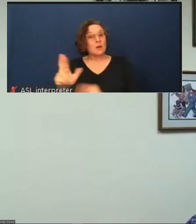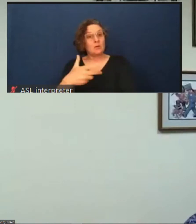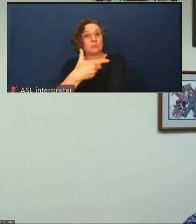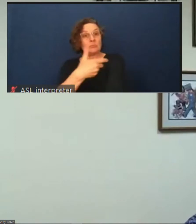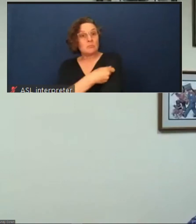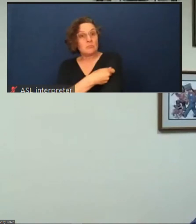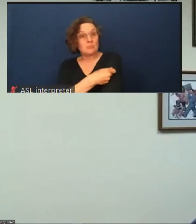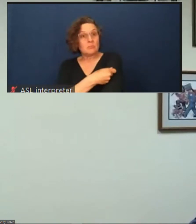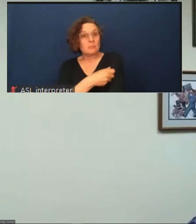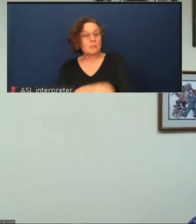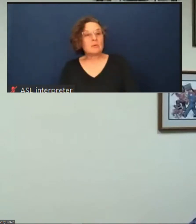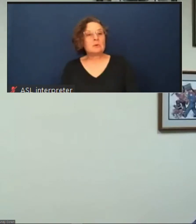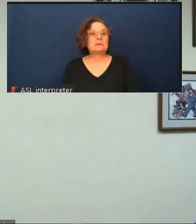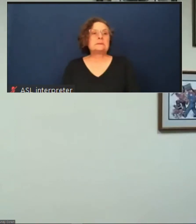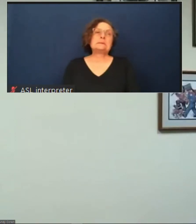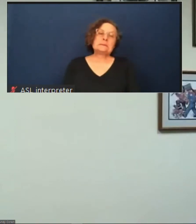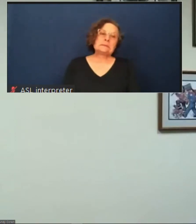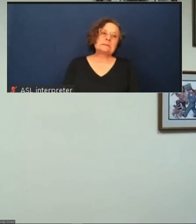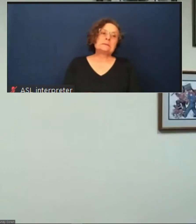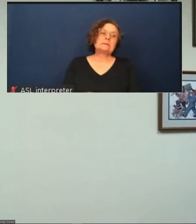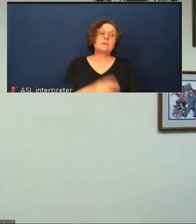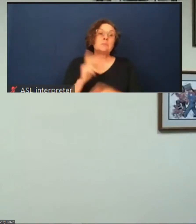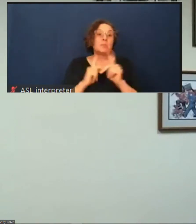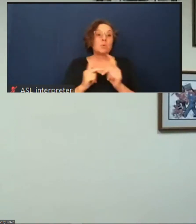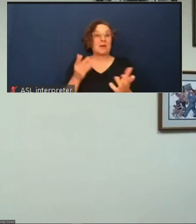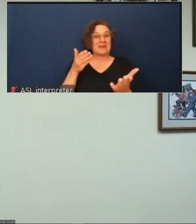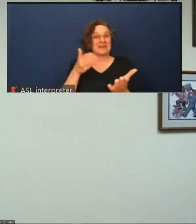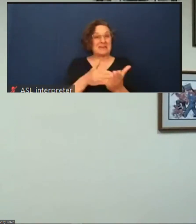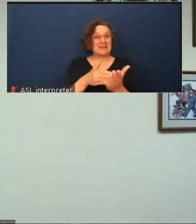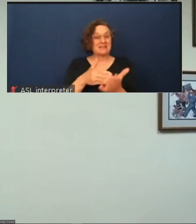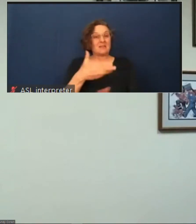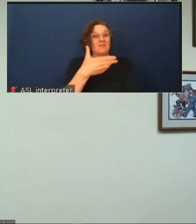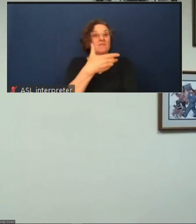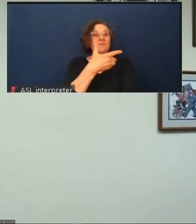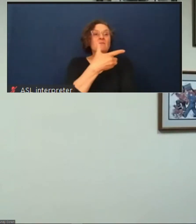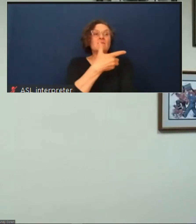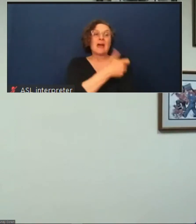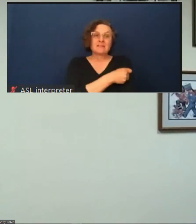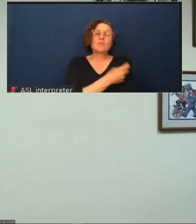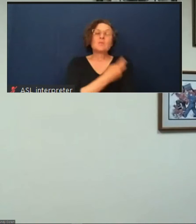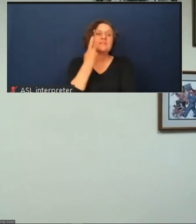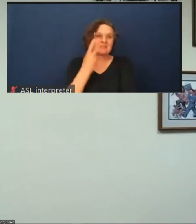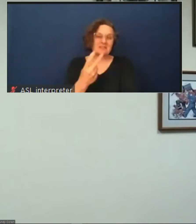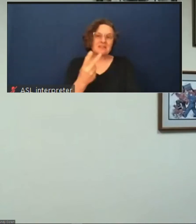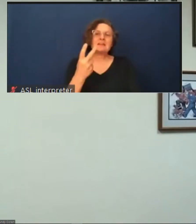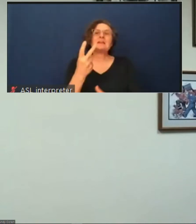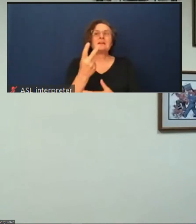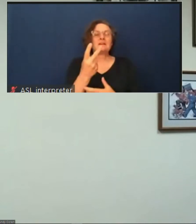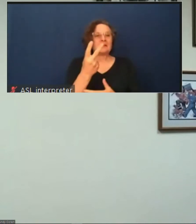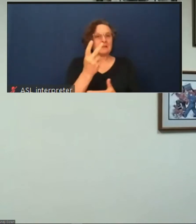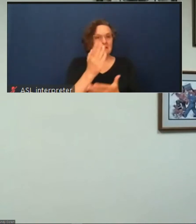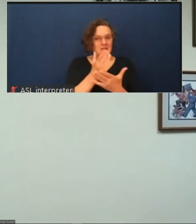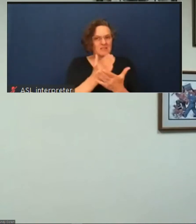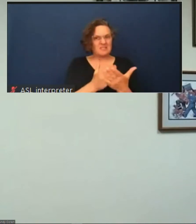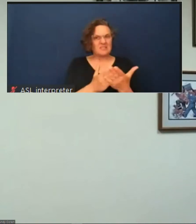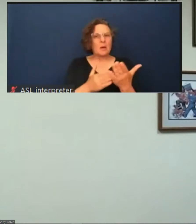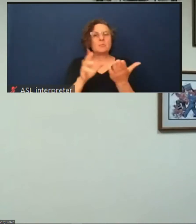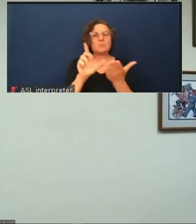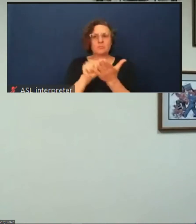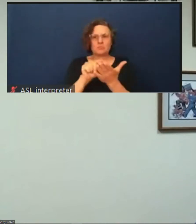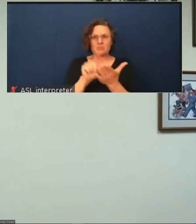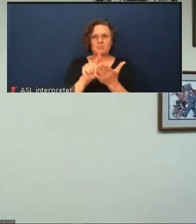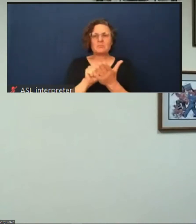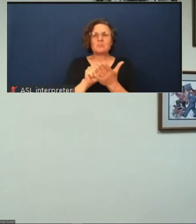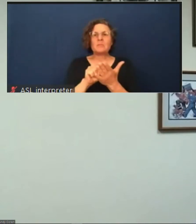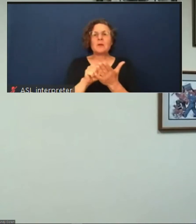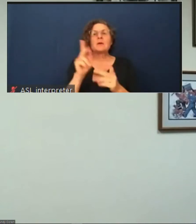the anti-vax literature, we actually have seen some of it emerge. A good example was up in Willits. People were putting it